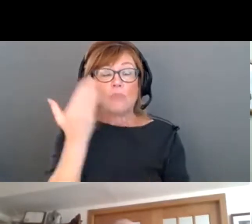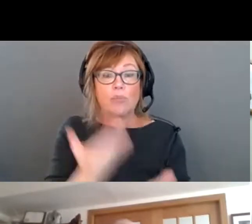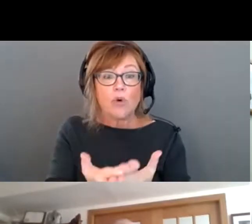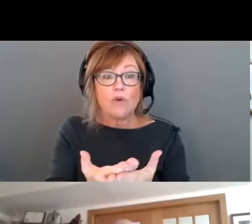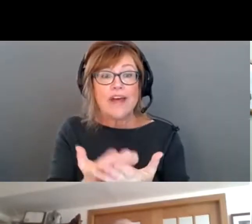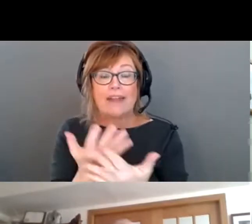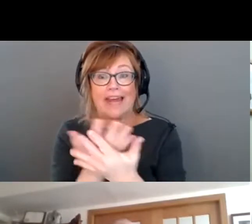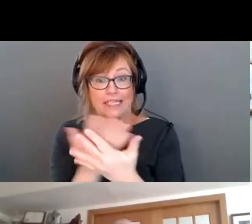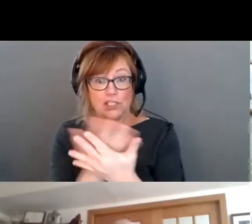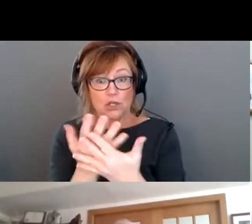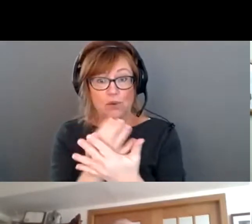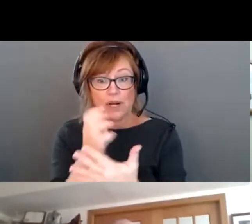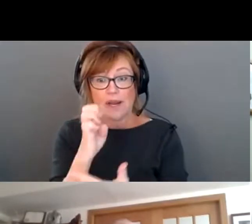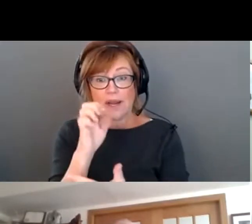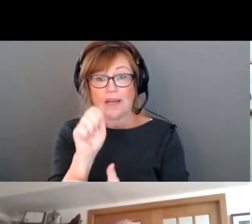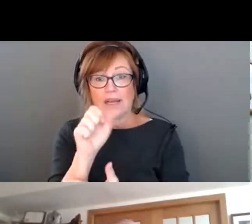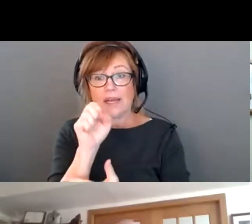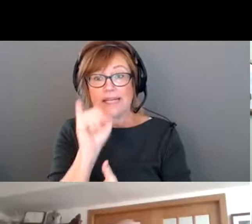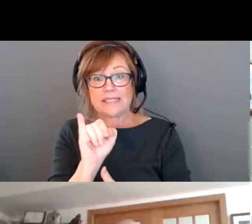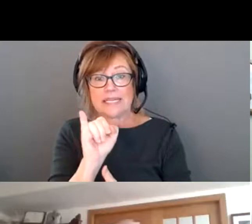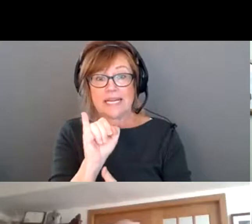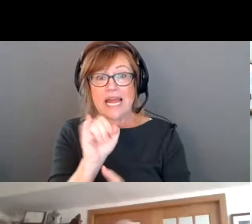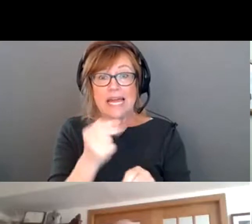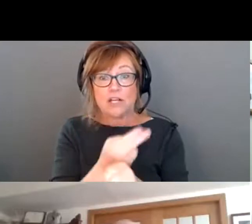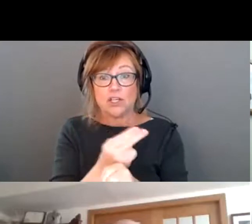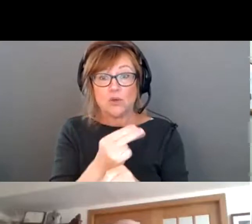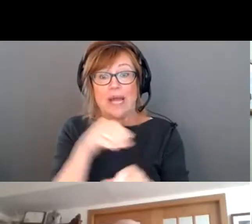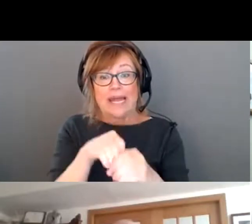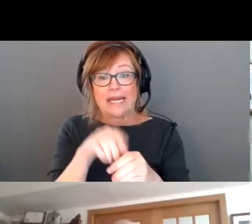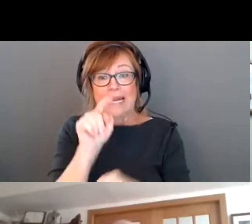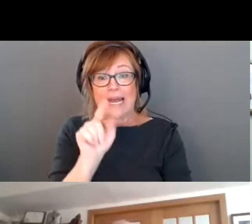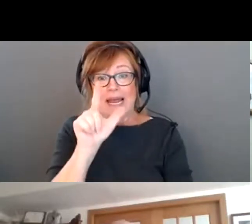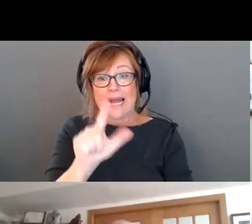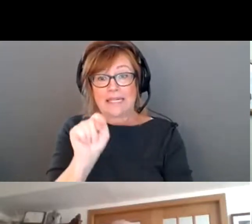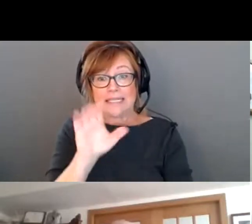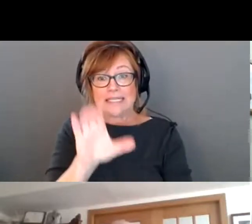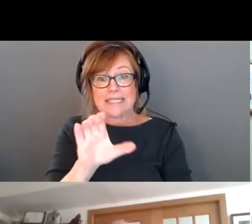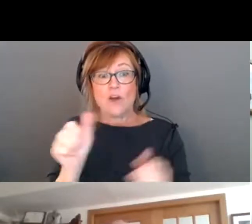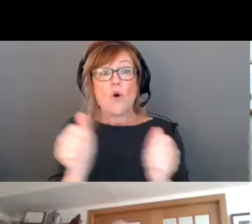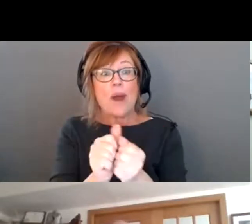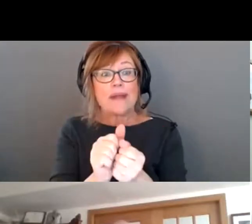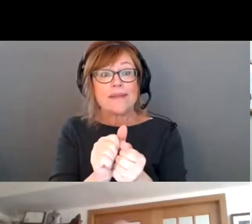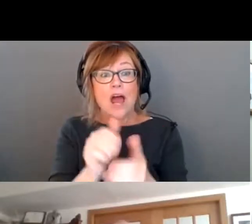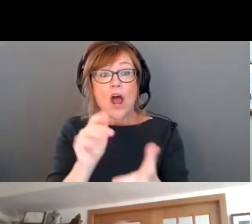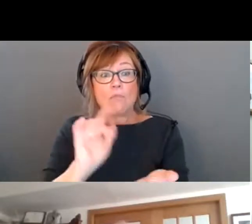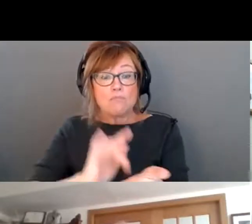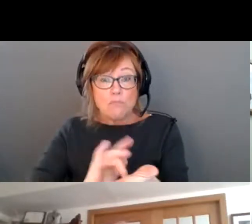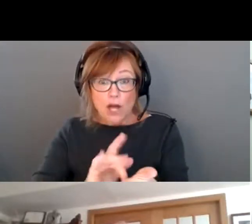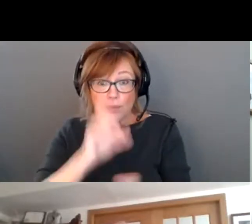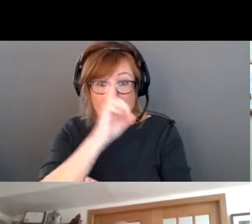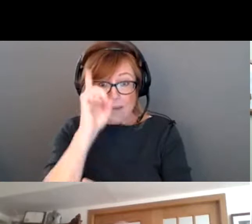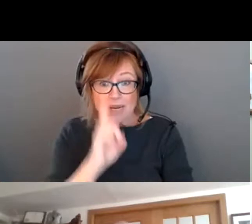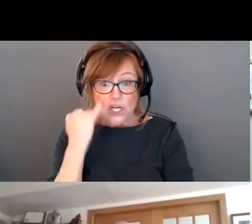tool is usable in a long-term care setting with moderate dementia, I think it is important